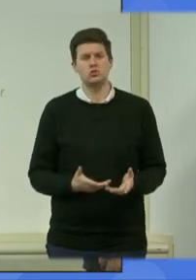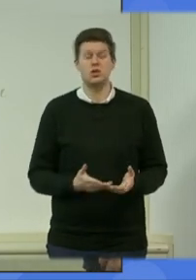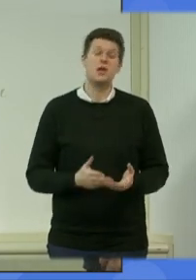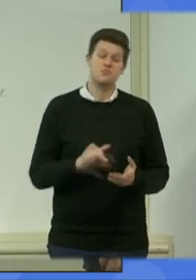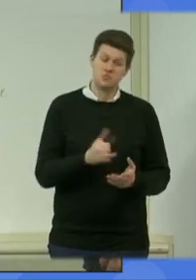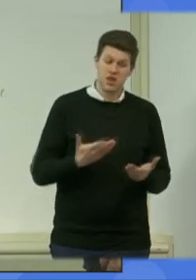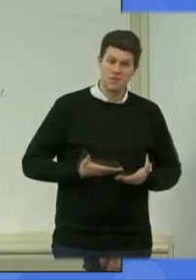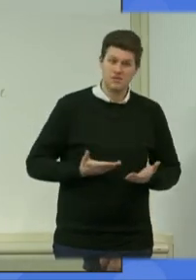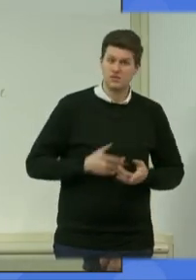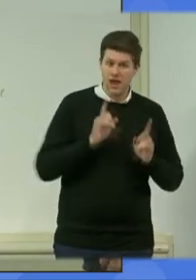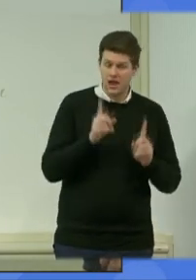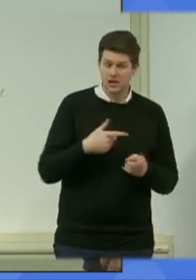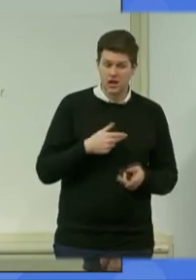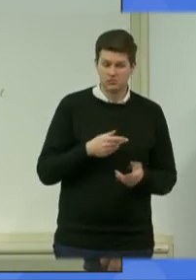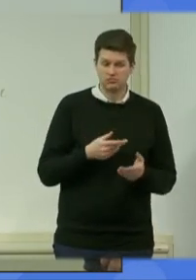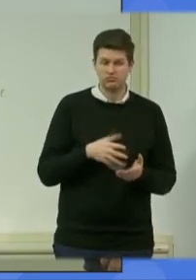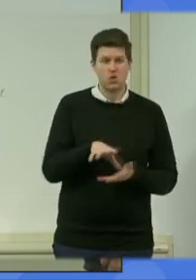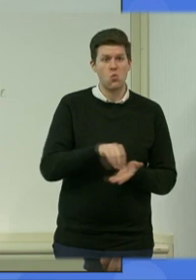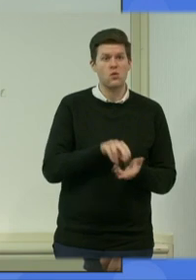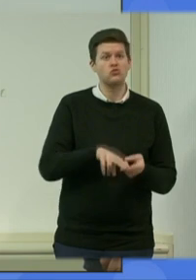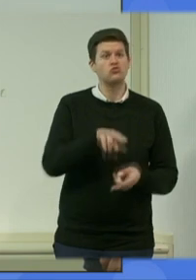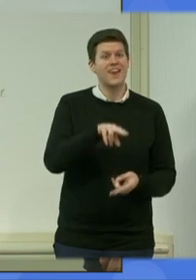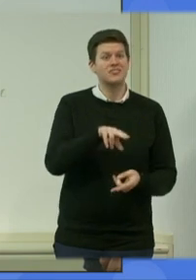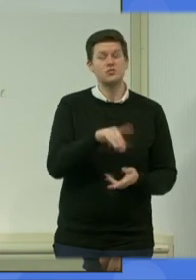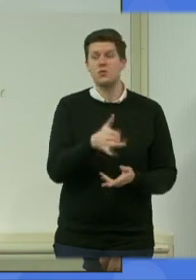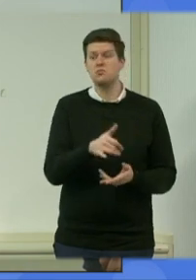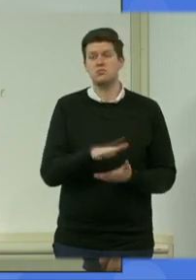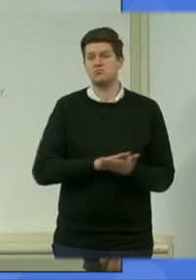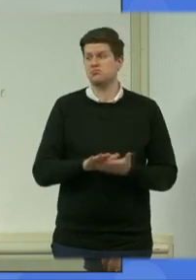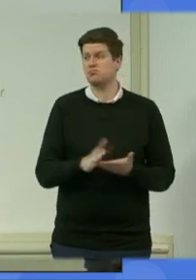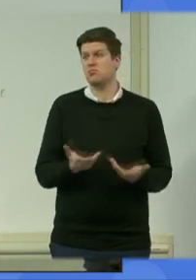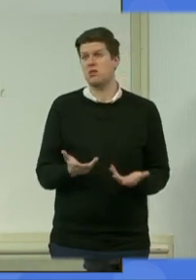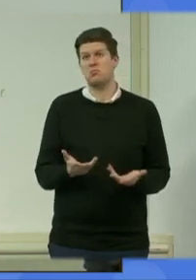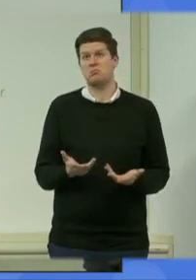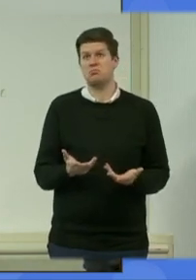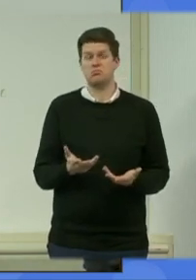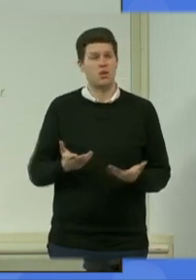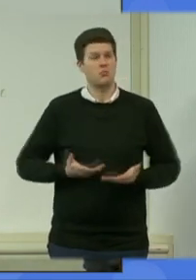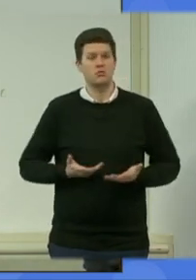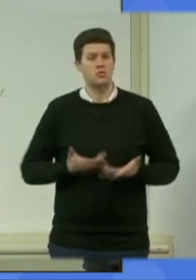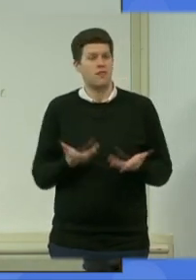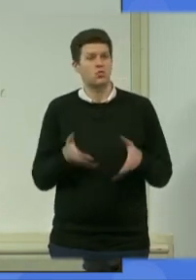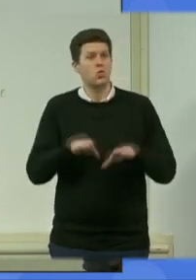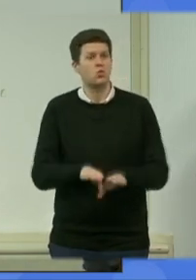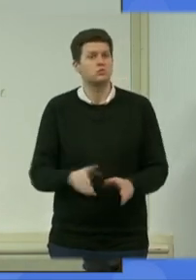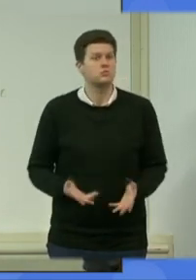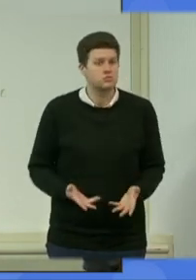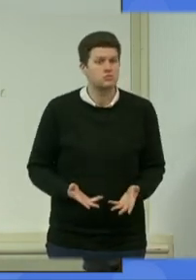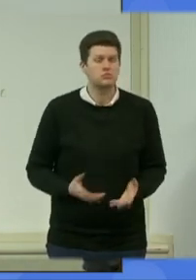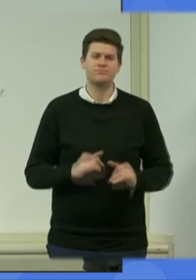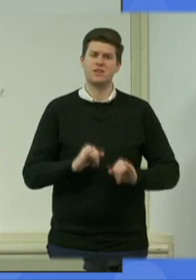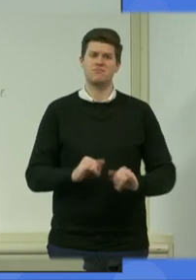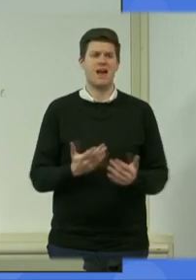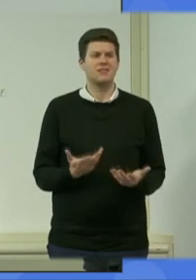mean they close down stores or they don't invest. It might mean that they don't generate revenue or generate things. And that's bad in itself for that business, those